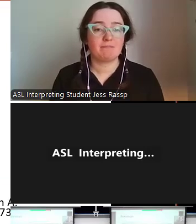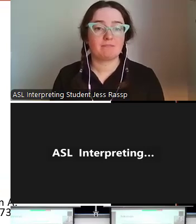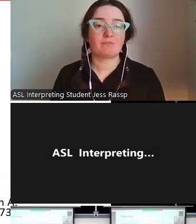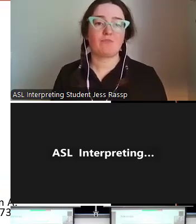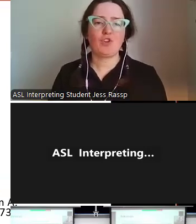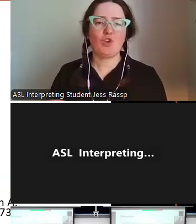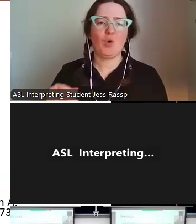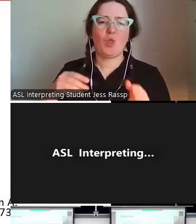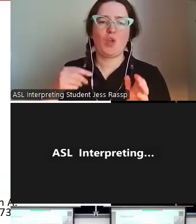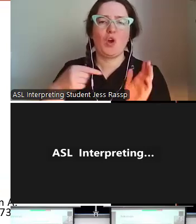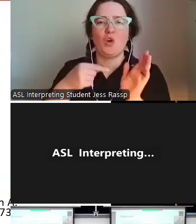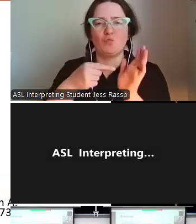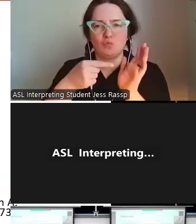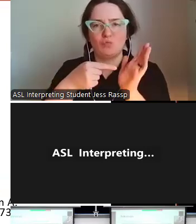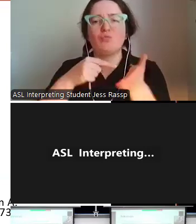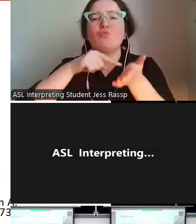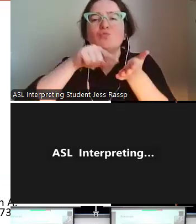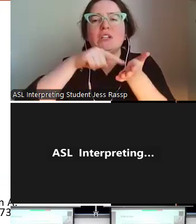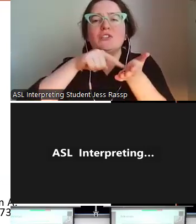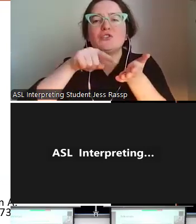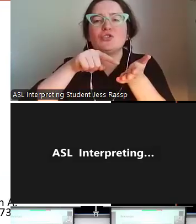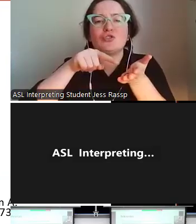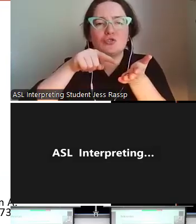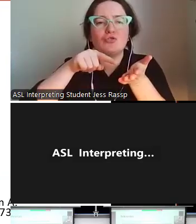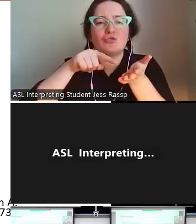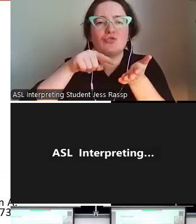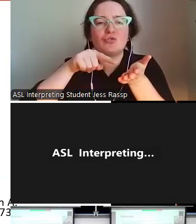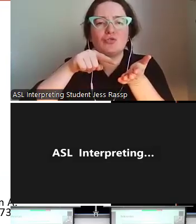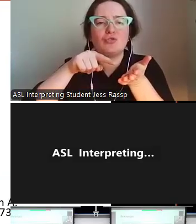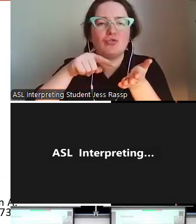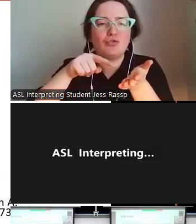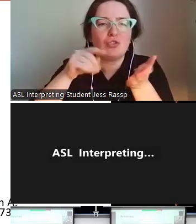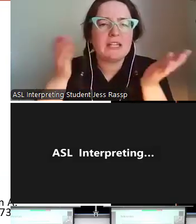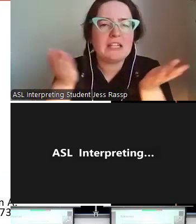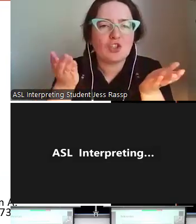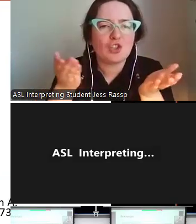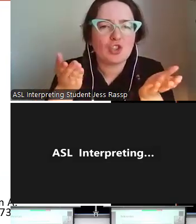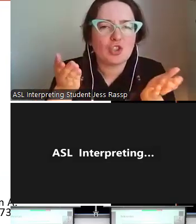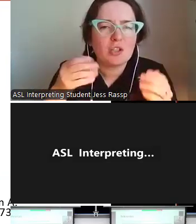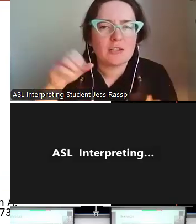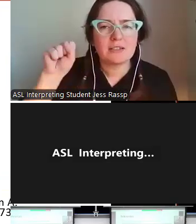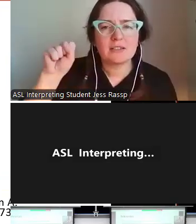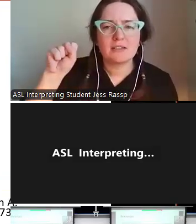is, I believe it's this one here, Samantha Castle.